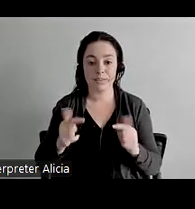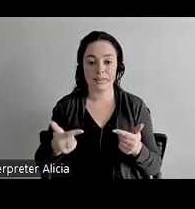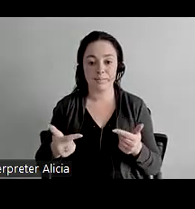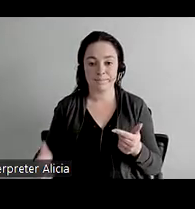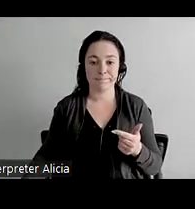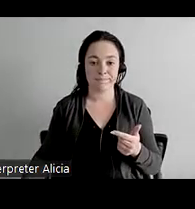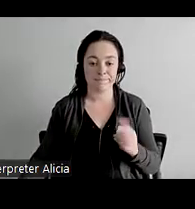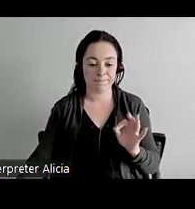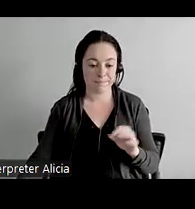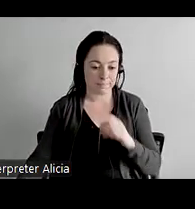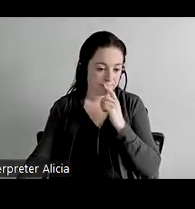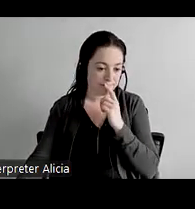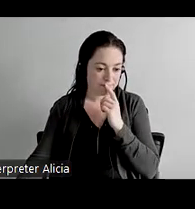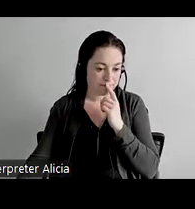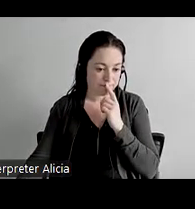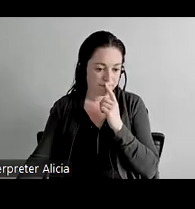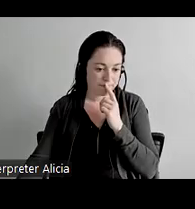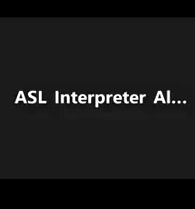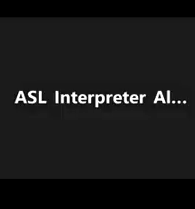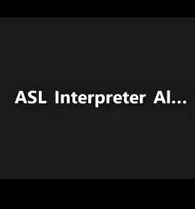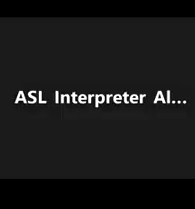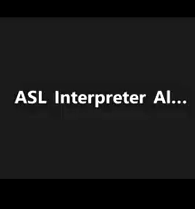Yeah, I hope it's not